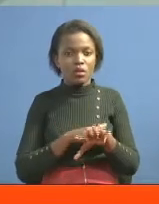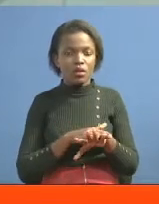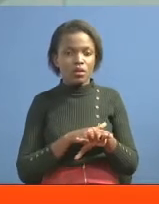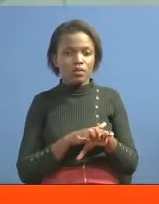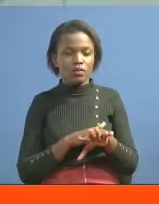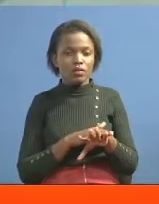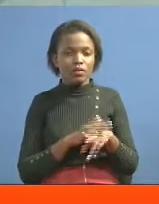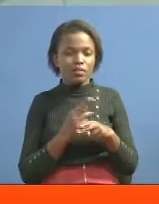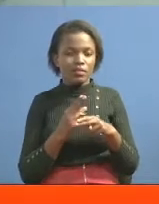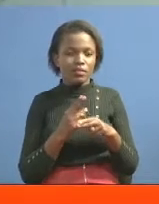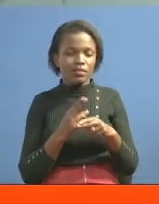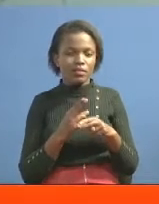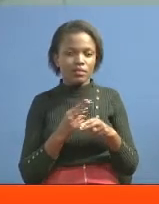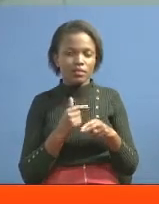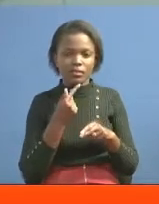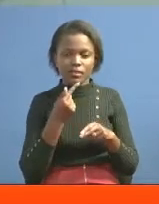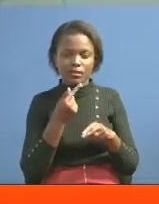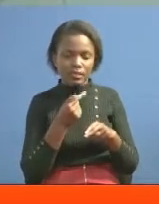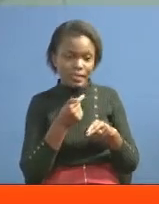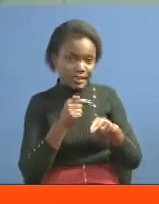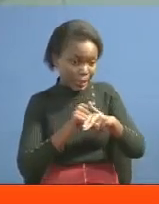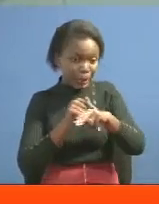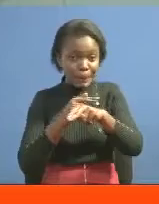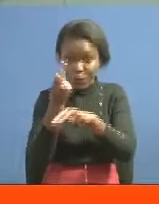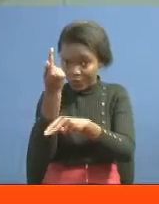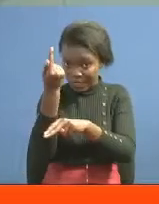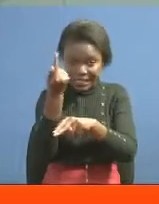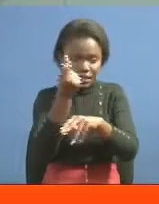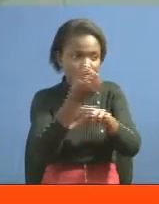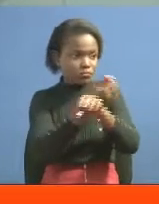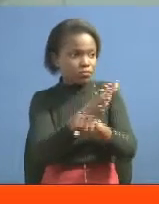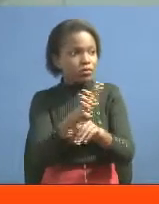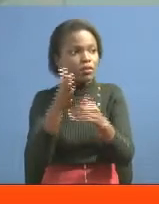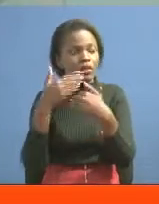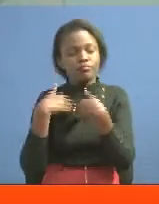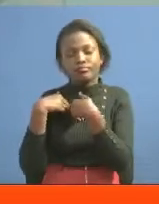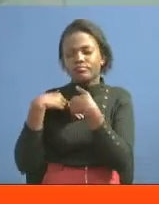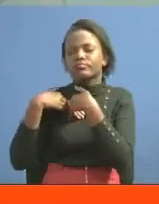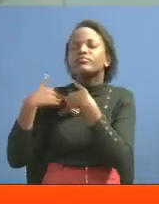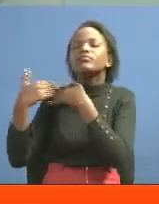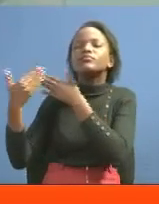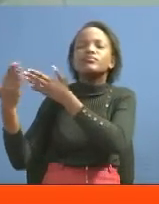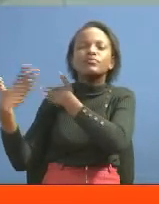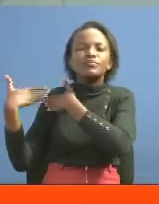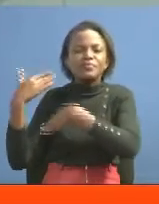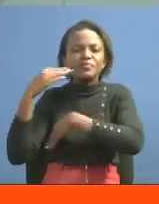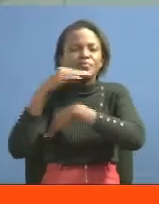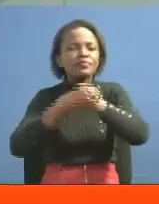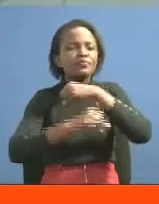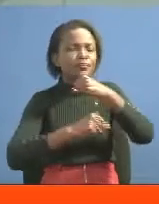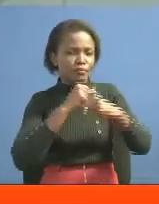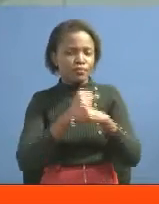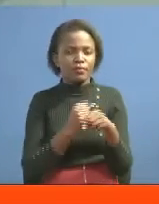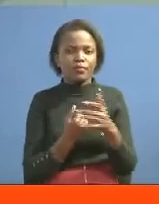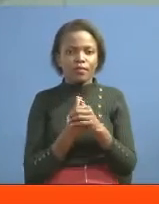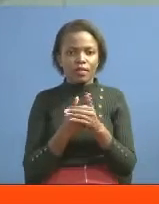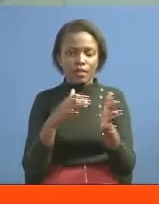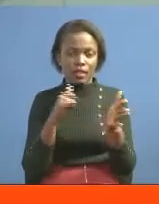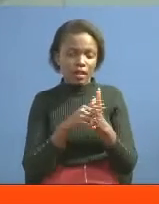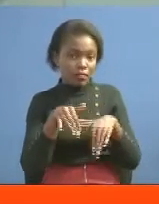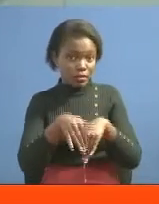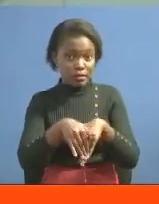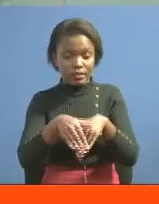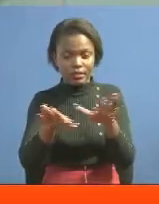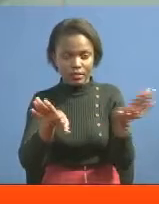mention that when we had the first wave, which was, I think, March last year. Yes. And that was followed by the